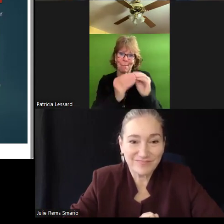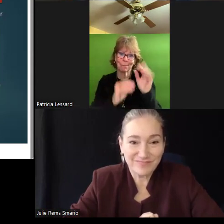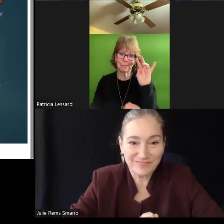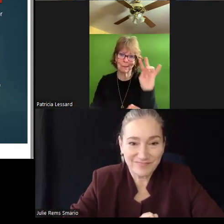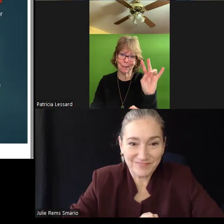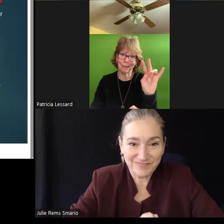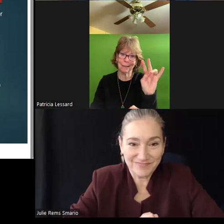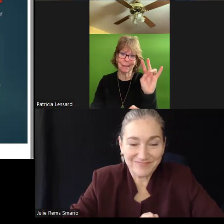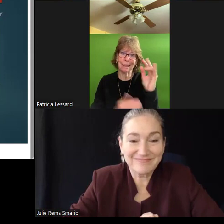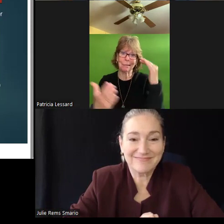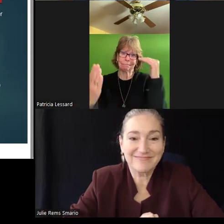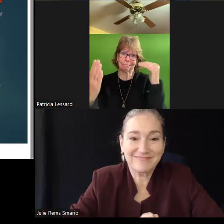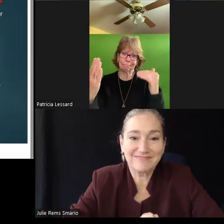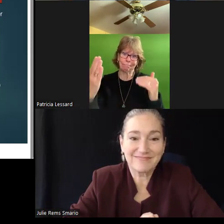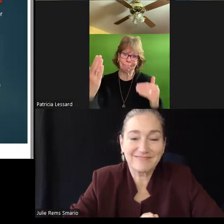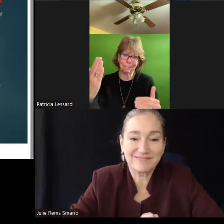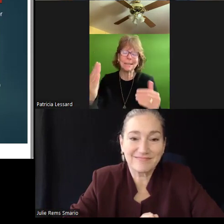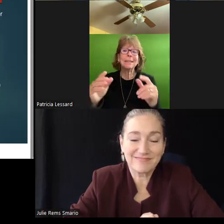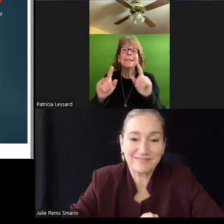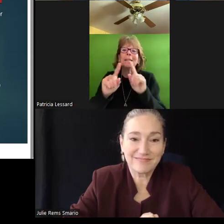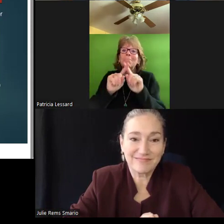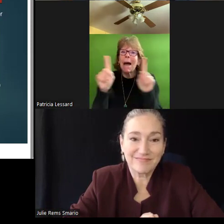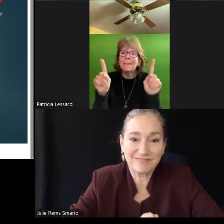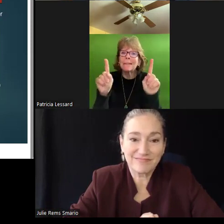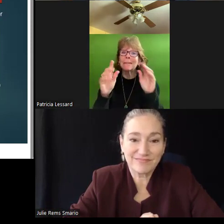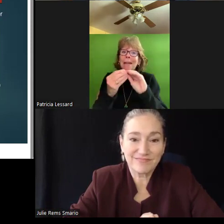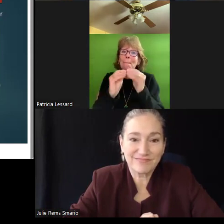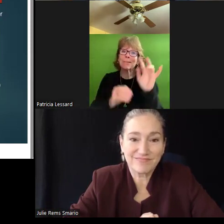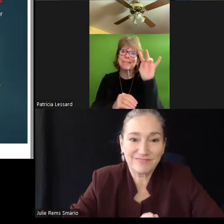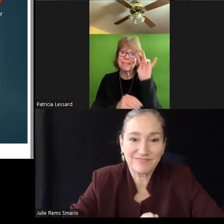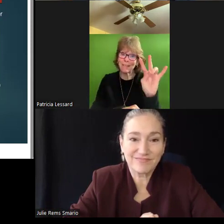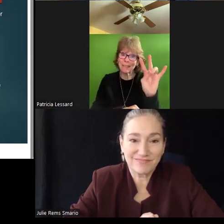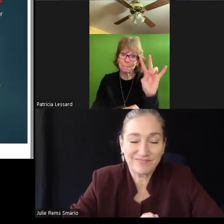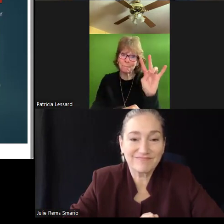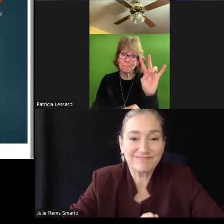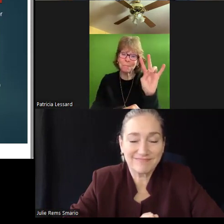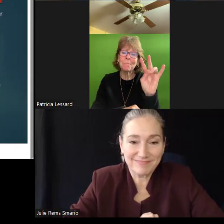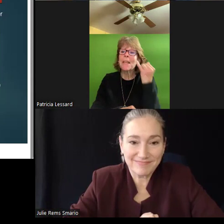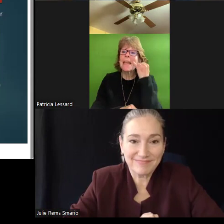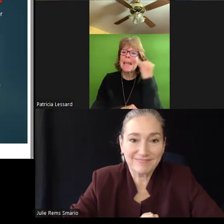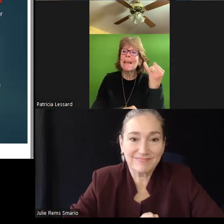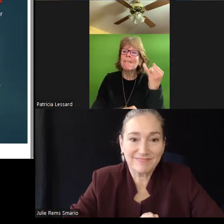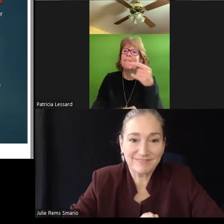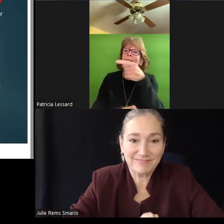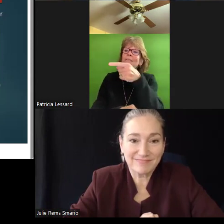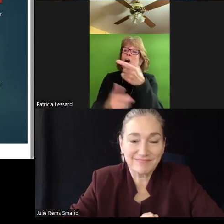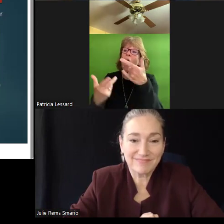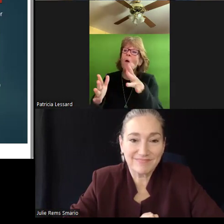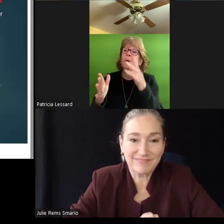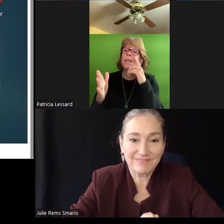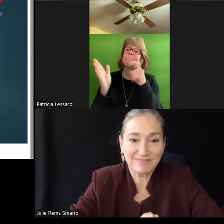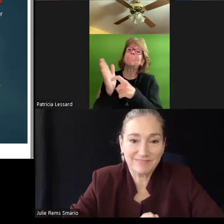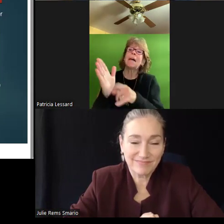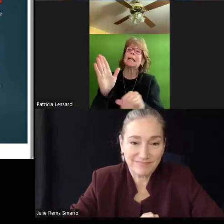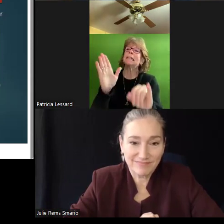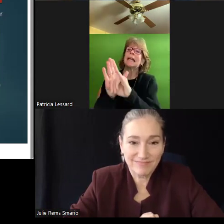But recommendation number 7 is what to do when a child has been identified as deaf or hard of hearing.